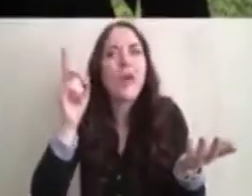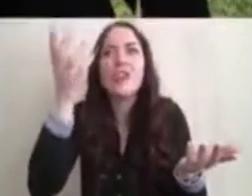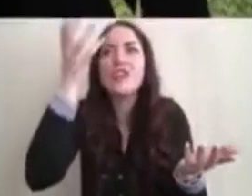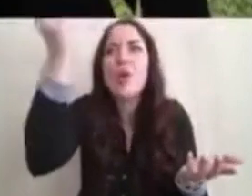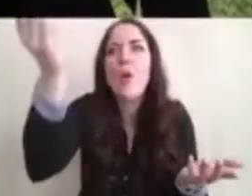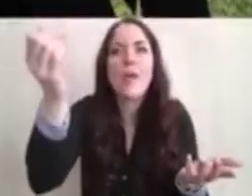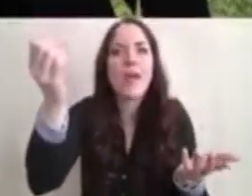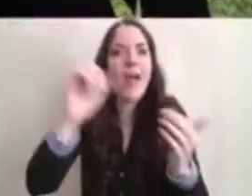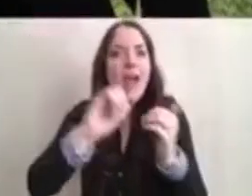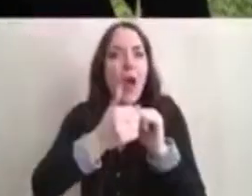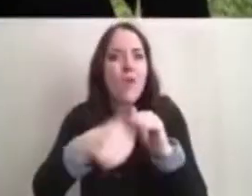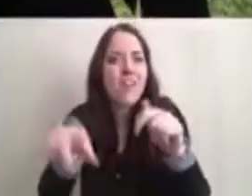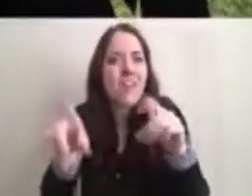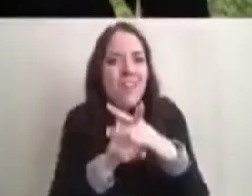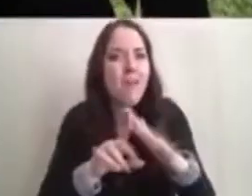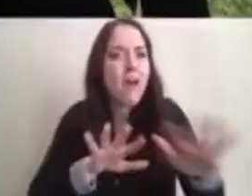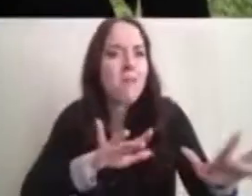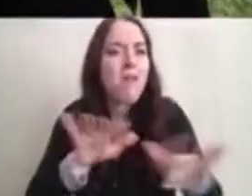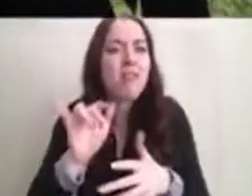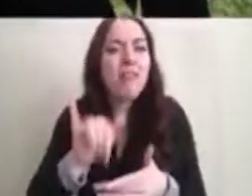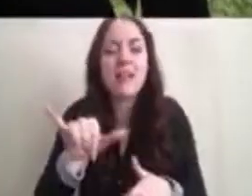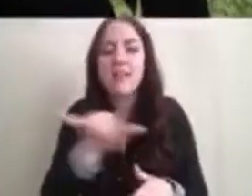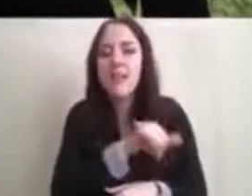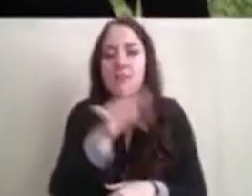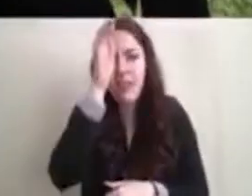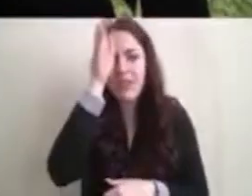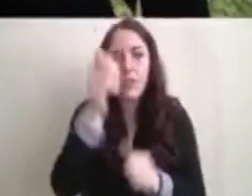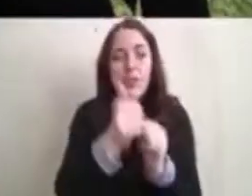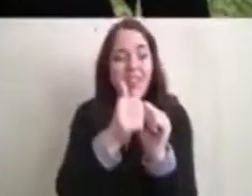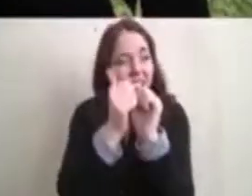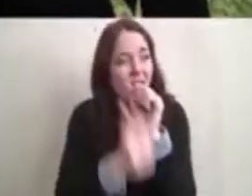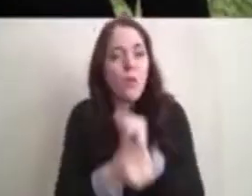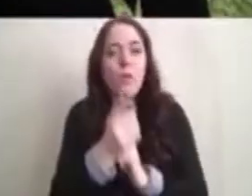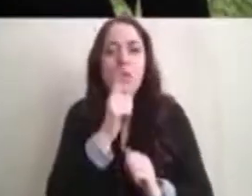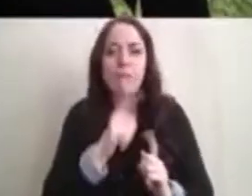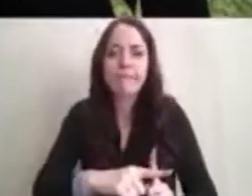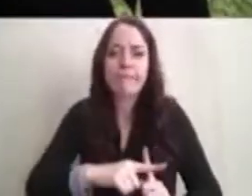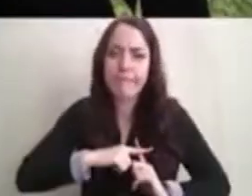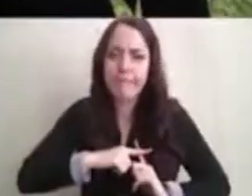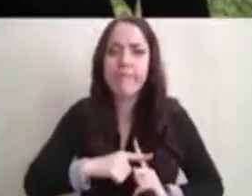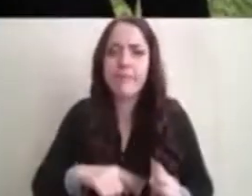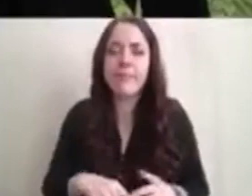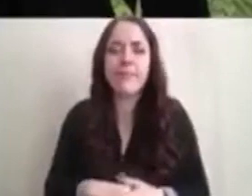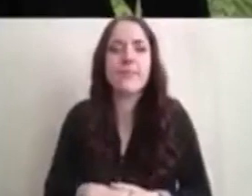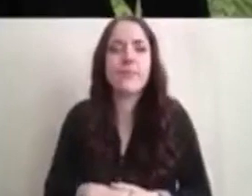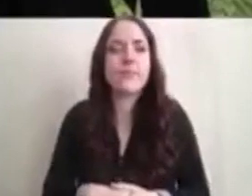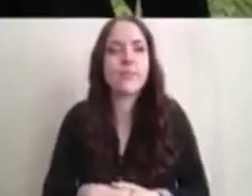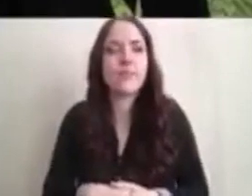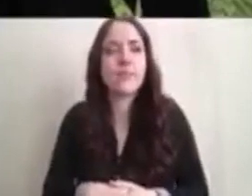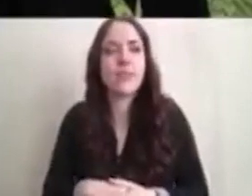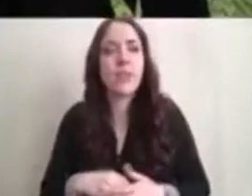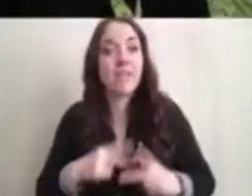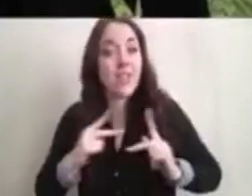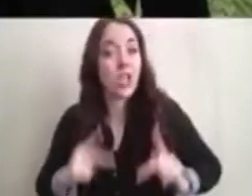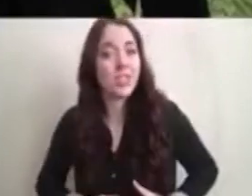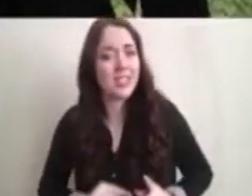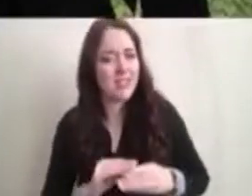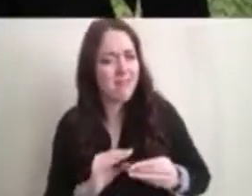How are these things possible? Jesus answered, "You are a teacher of Israel, and you don't know these